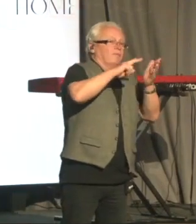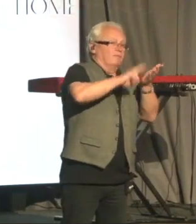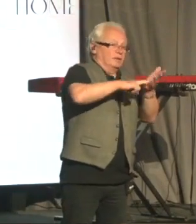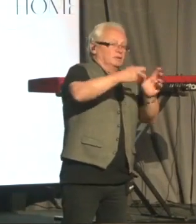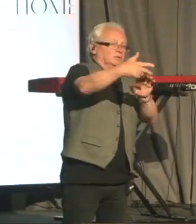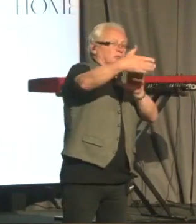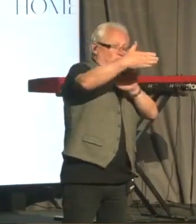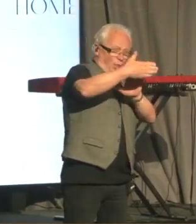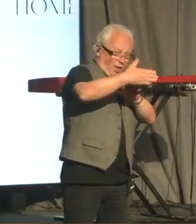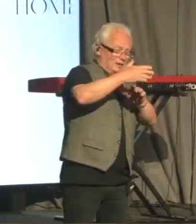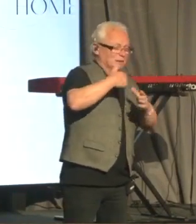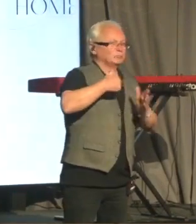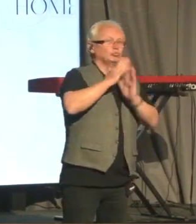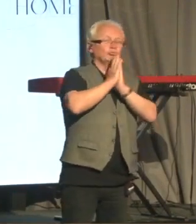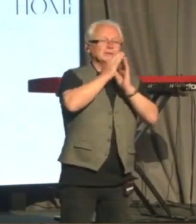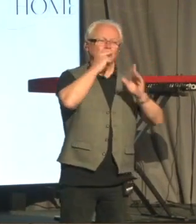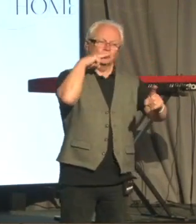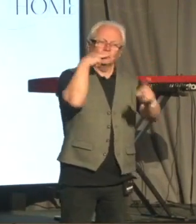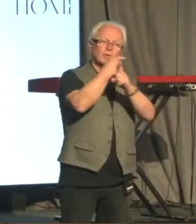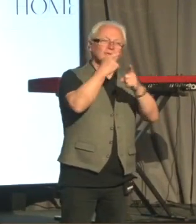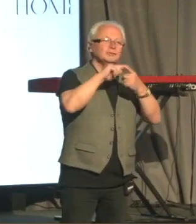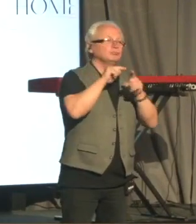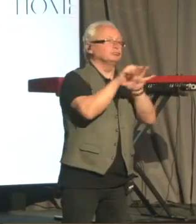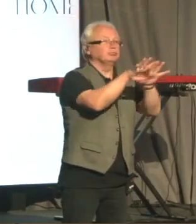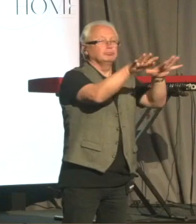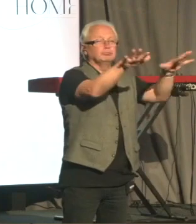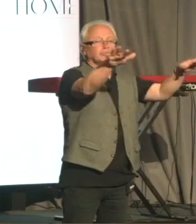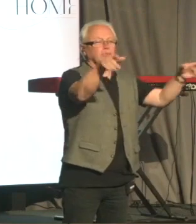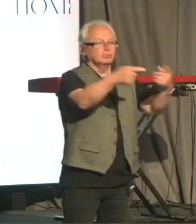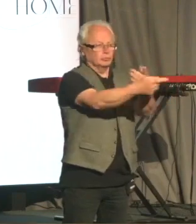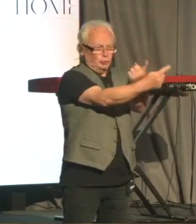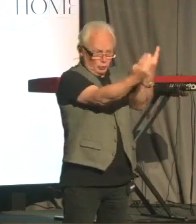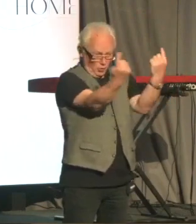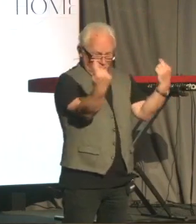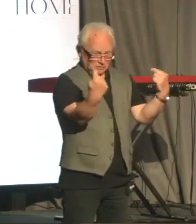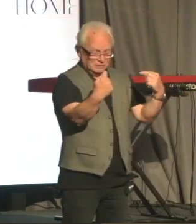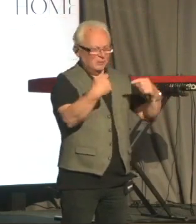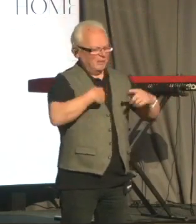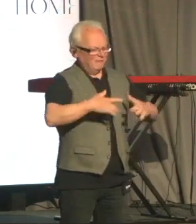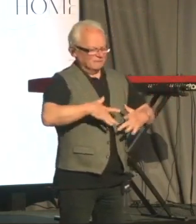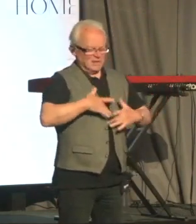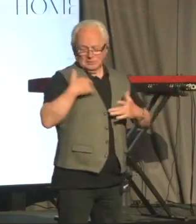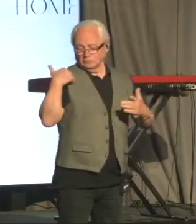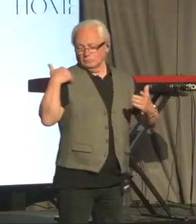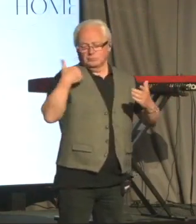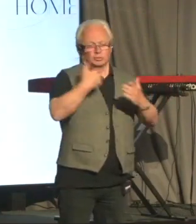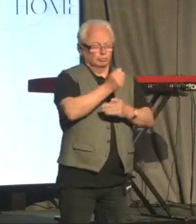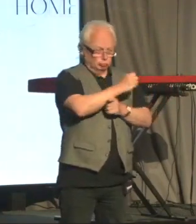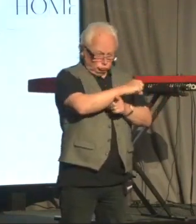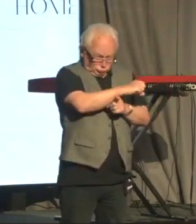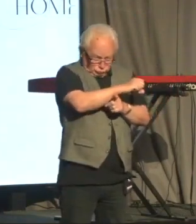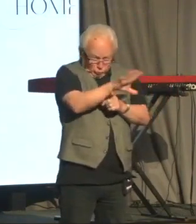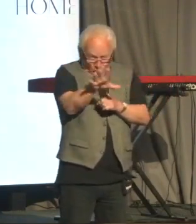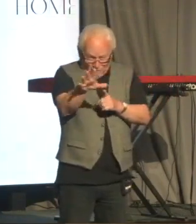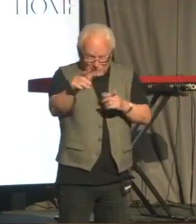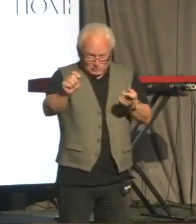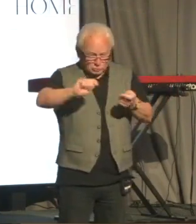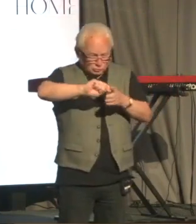that he speaks to you. We find ourselves easing out of this lockdown